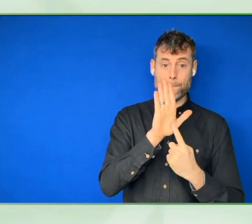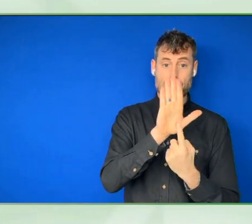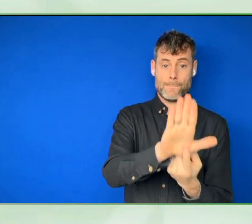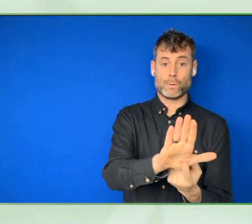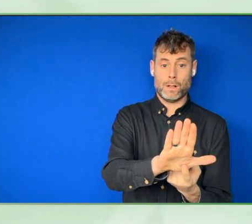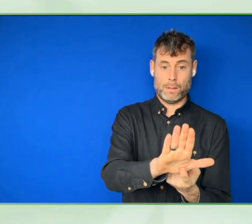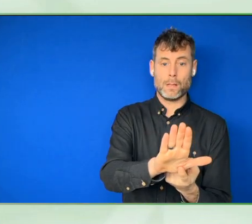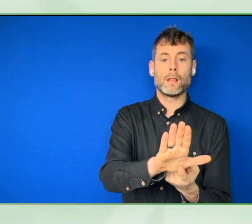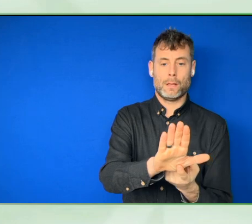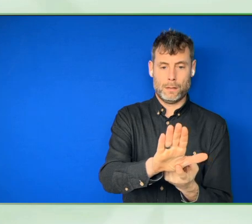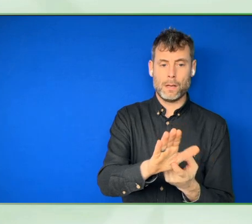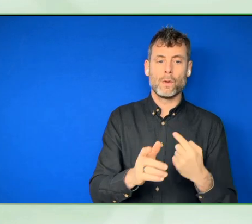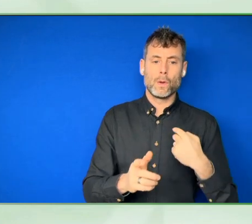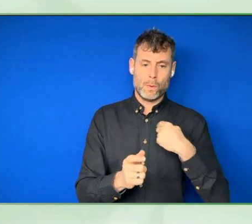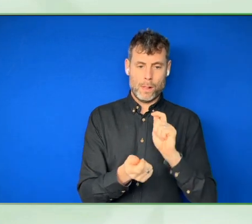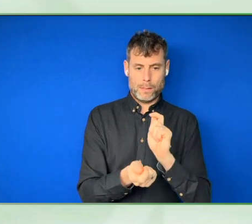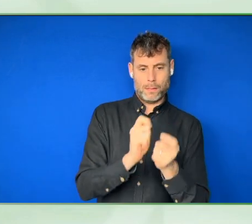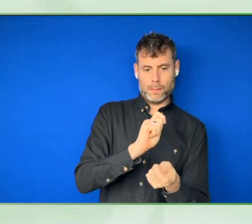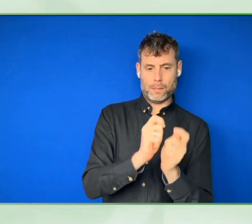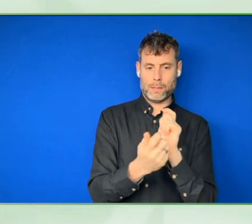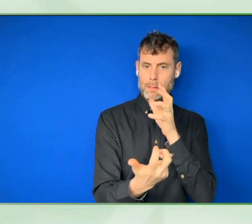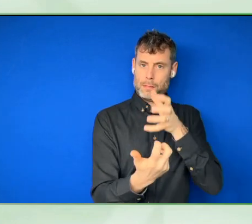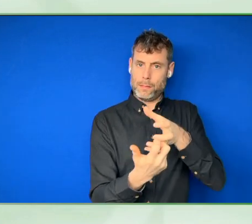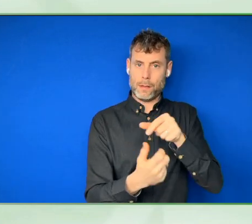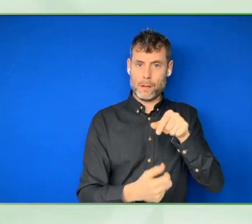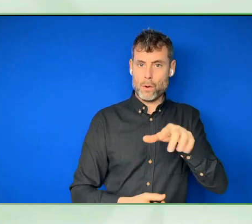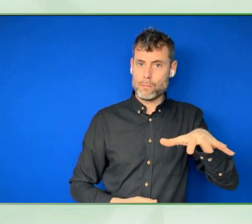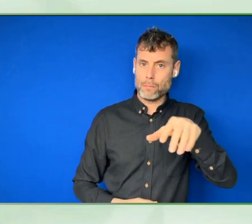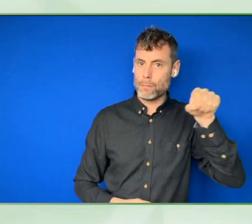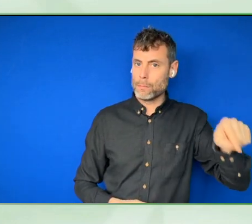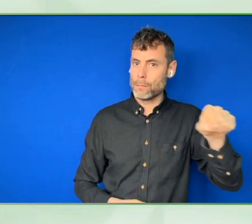has experience how to develop in different